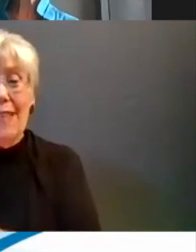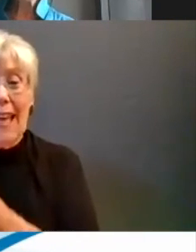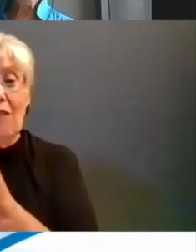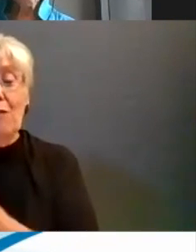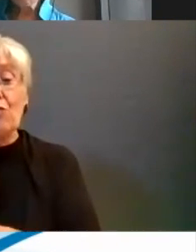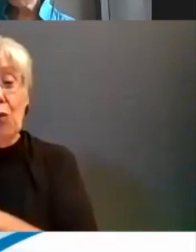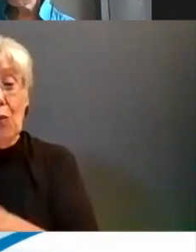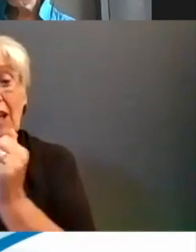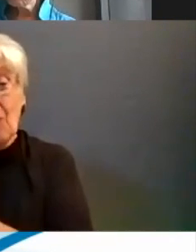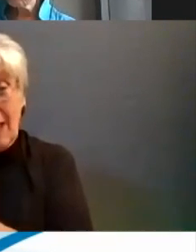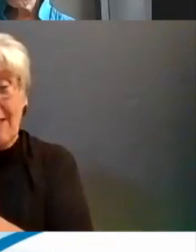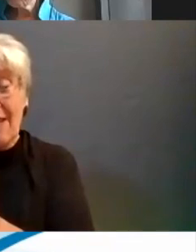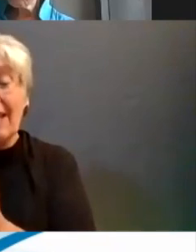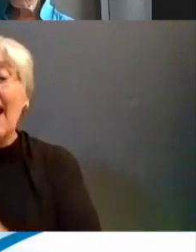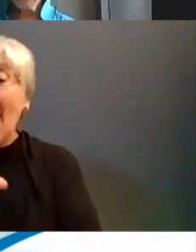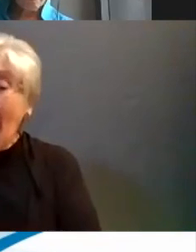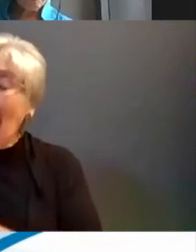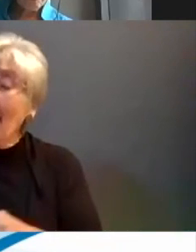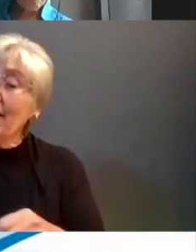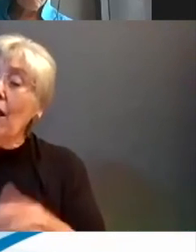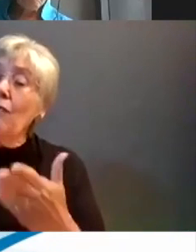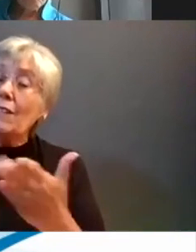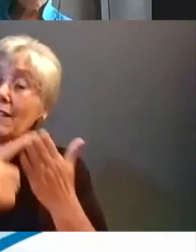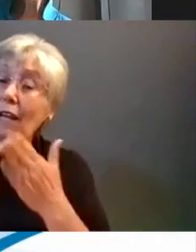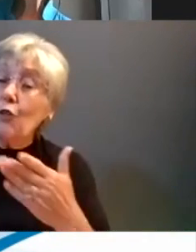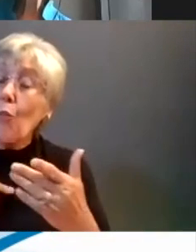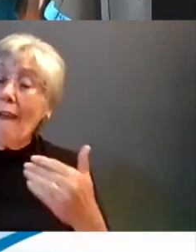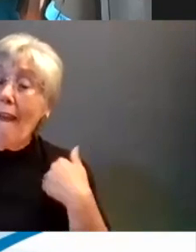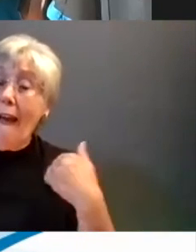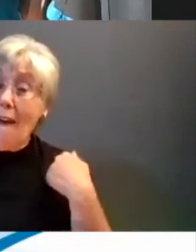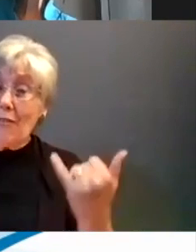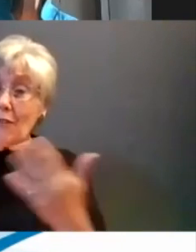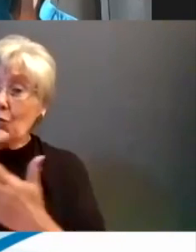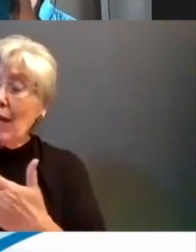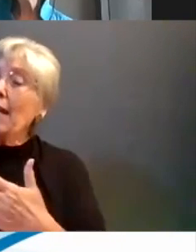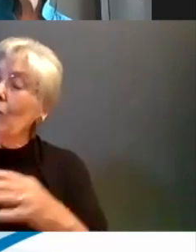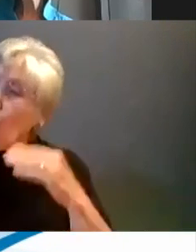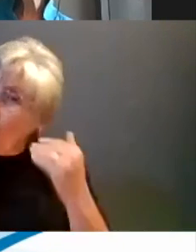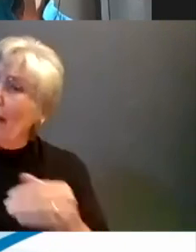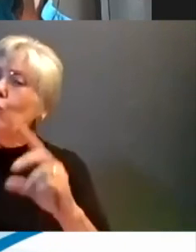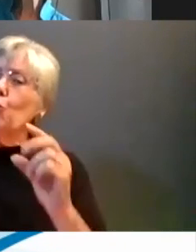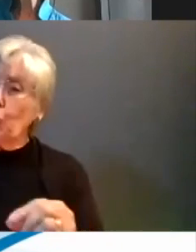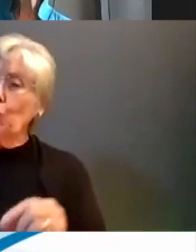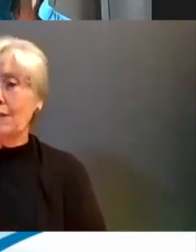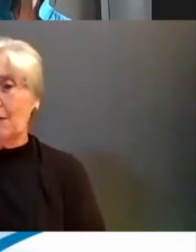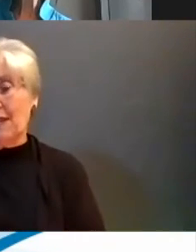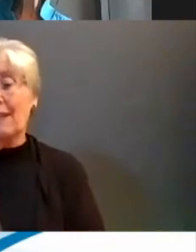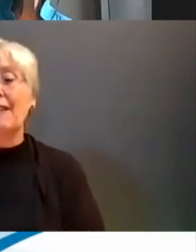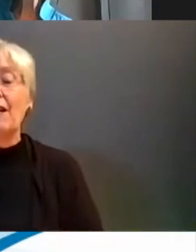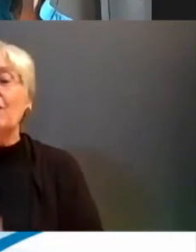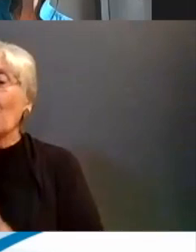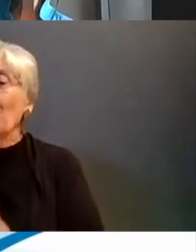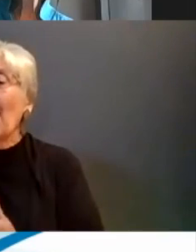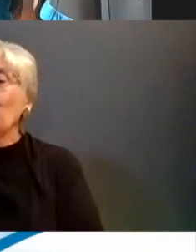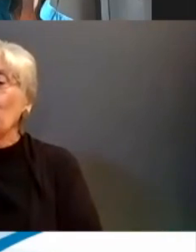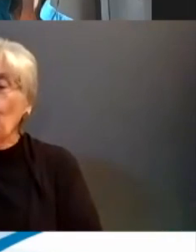working with and the discussions we're having this week. So thank you so much, June. We really appreciated and enjoyed your